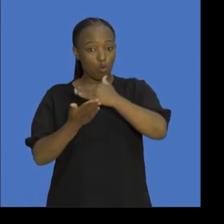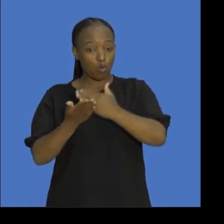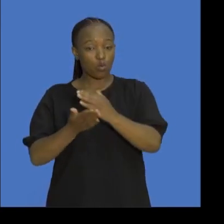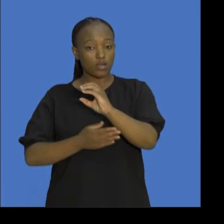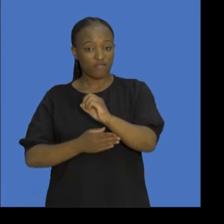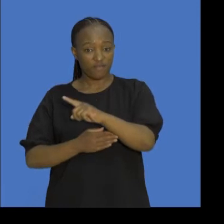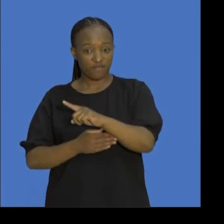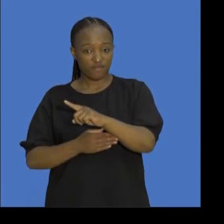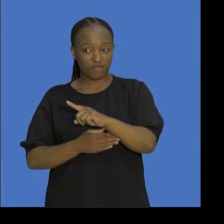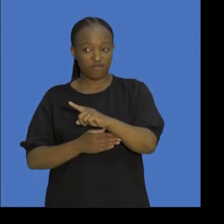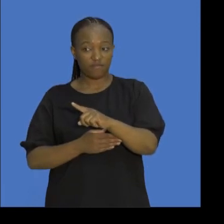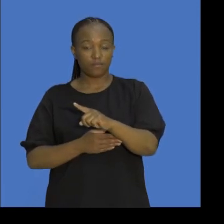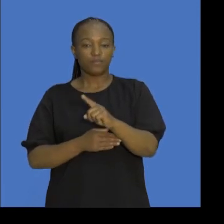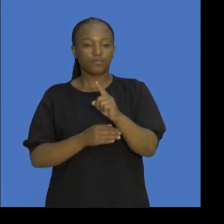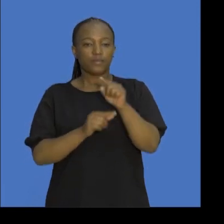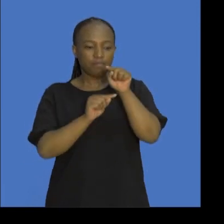quarters,